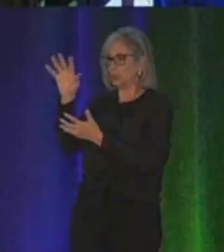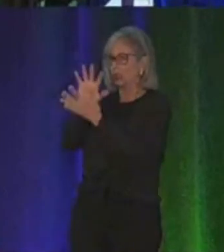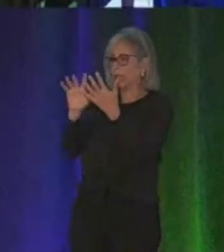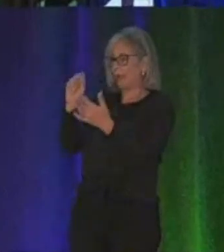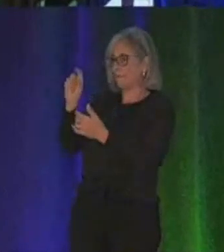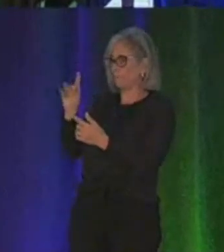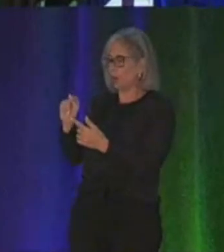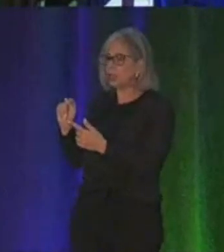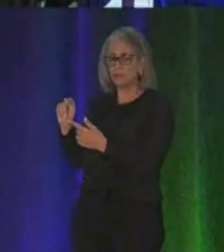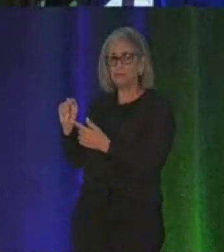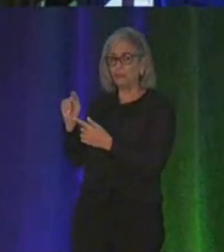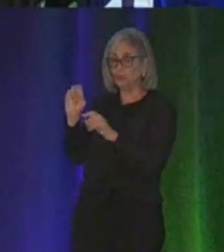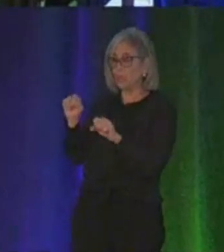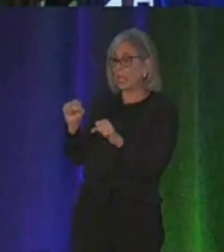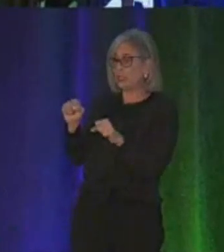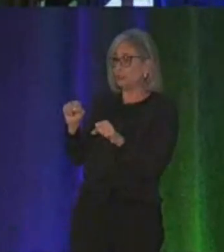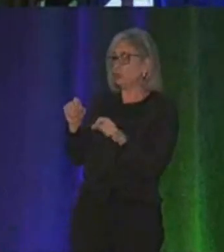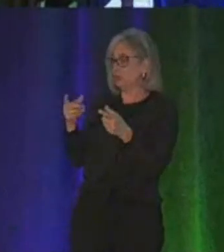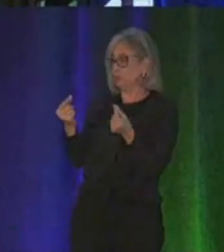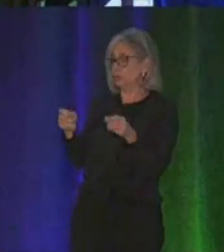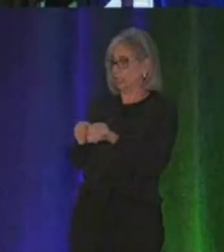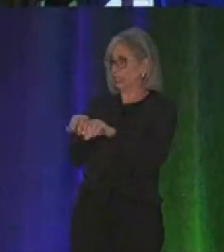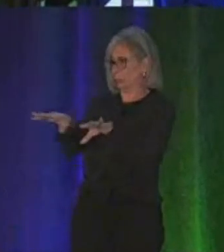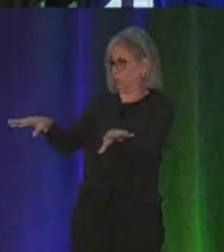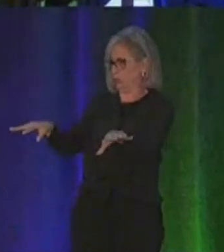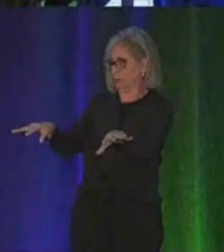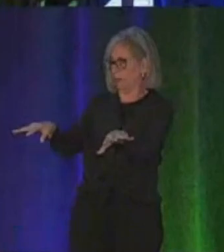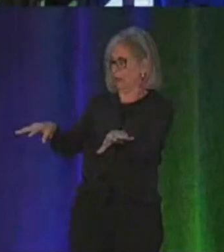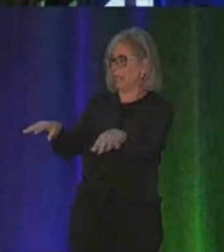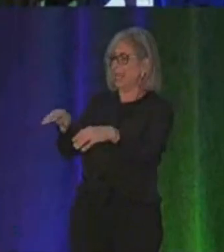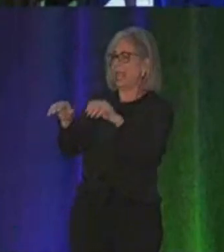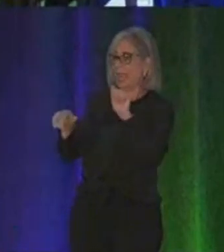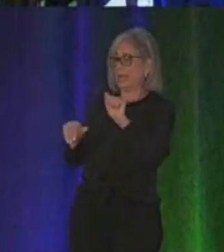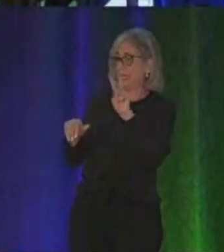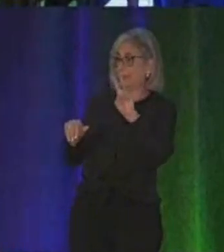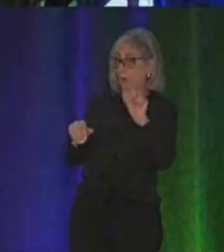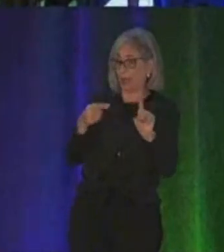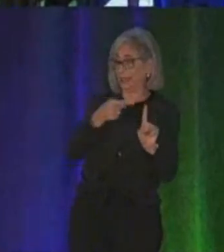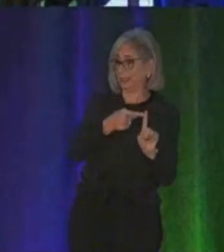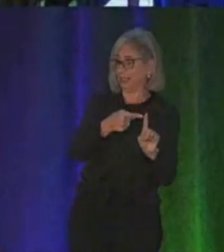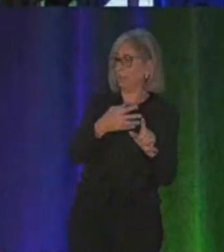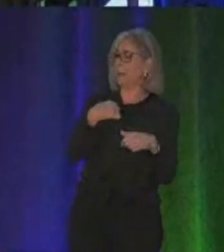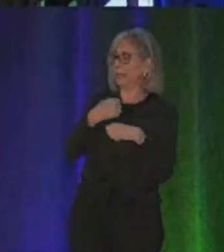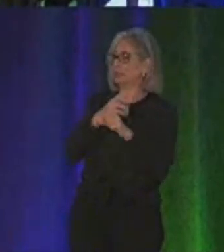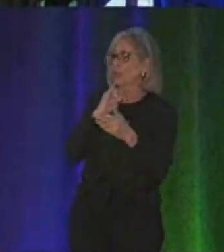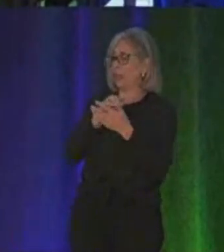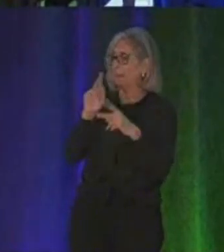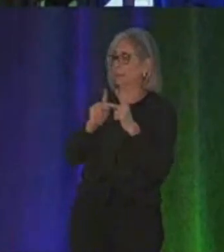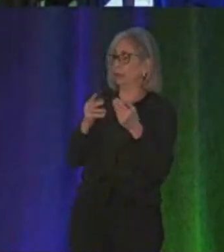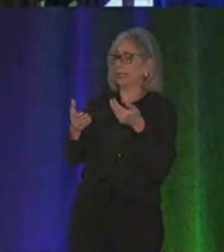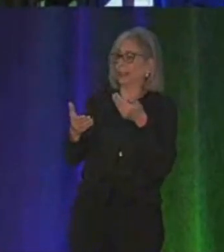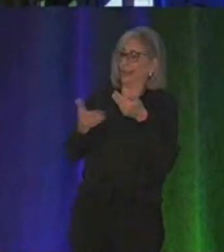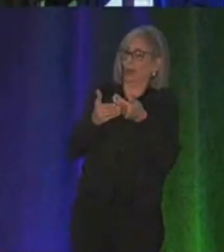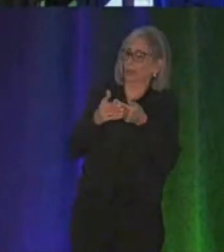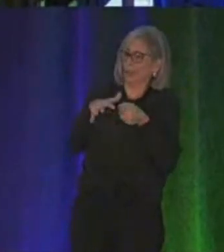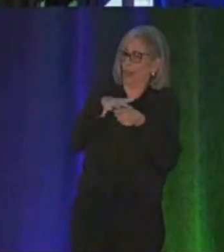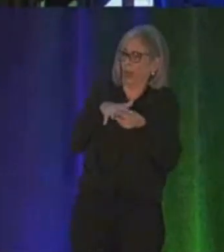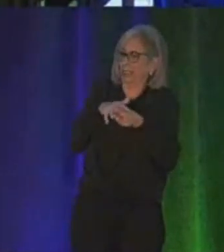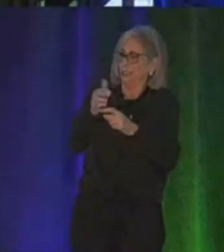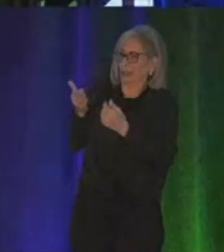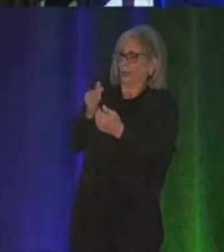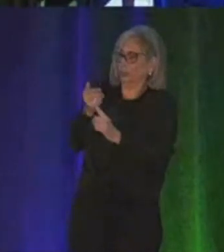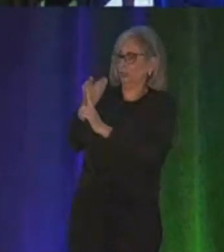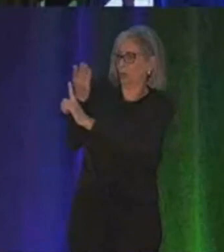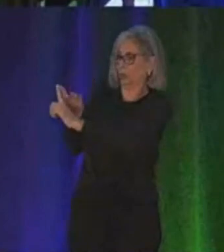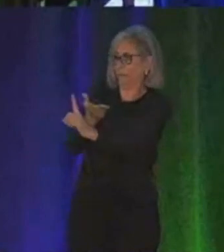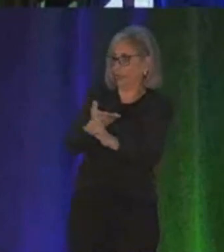site, you route it to your CloudFront distribution, and AWS will make sure that people get routed to the nearest location for them.